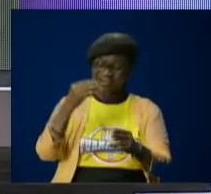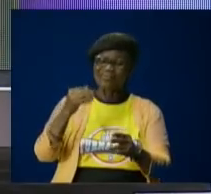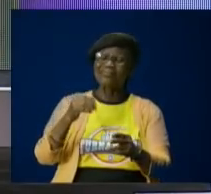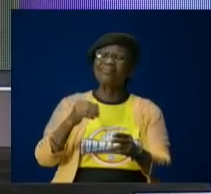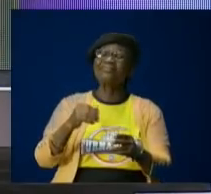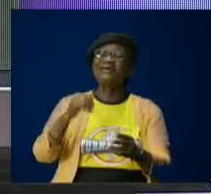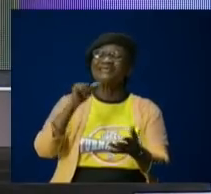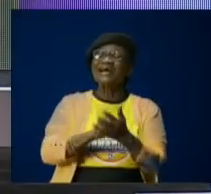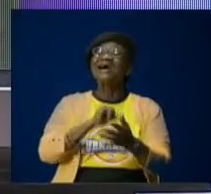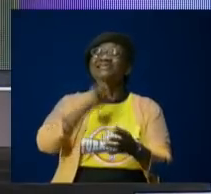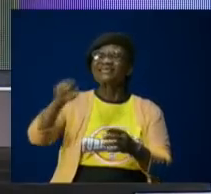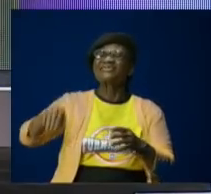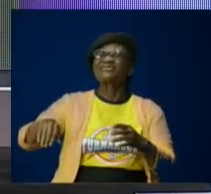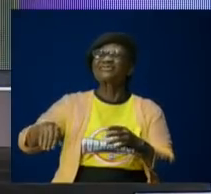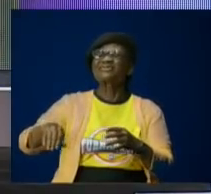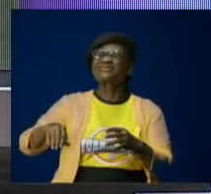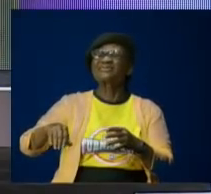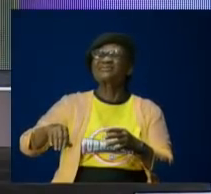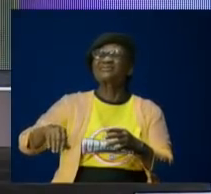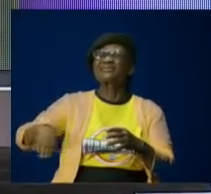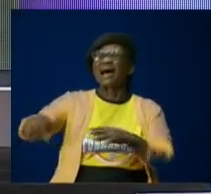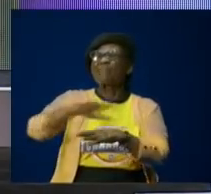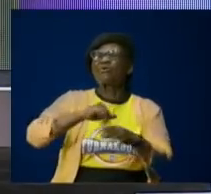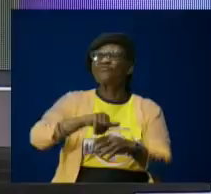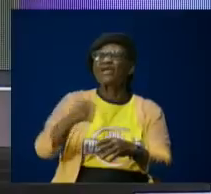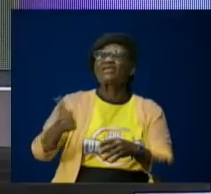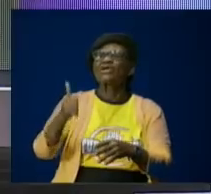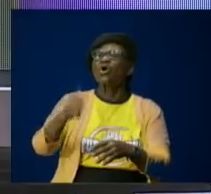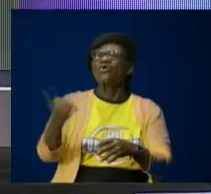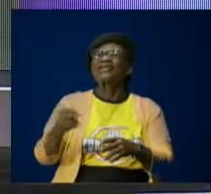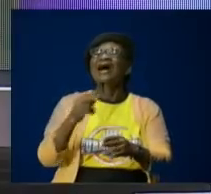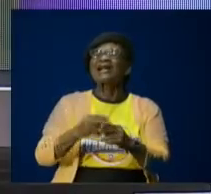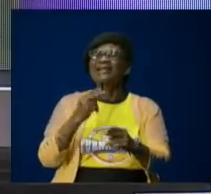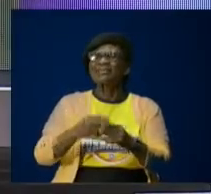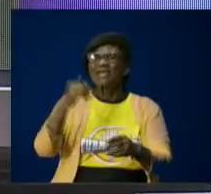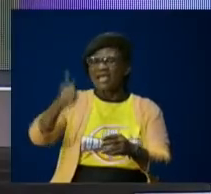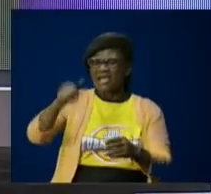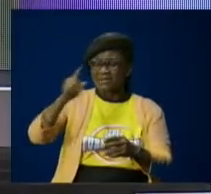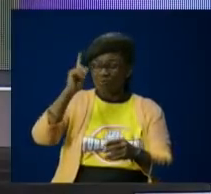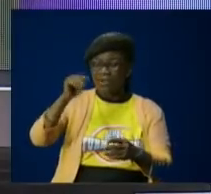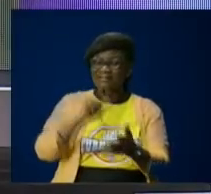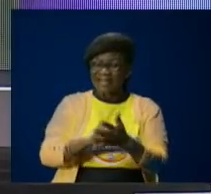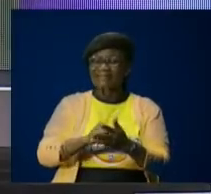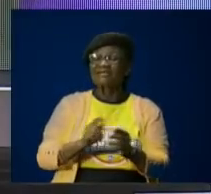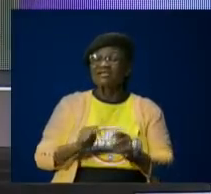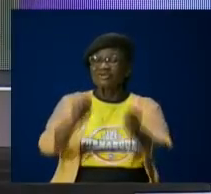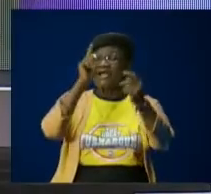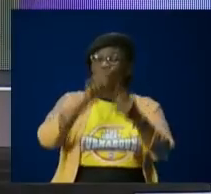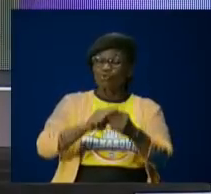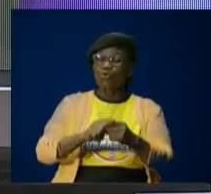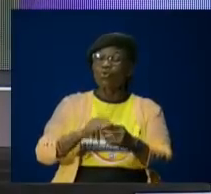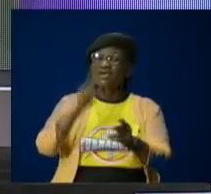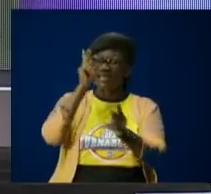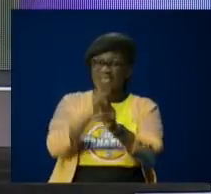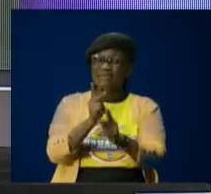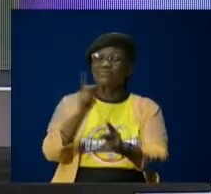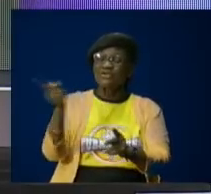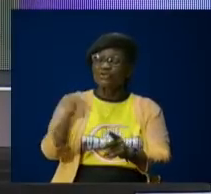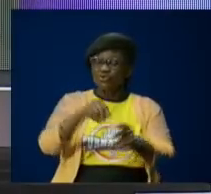name, anyone who is trying to keep you down, you will even become superior to